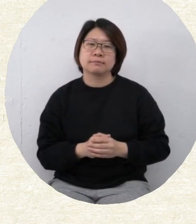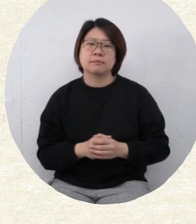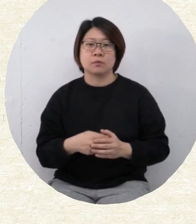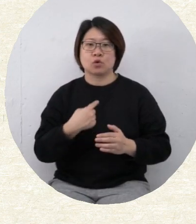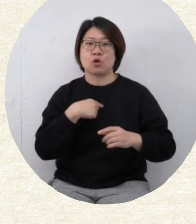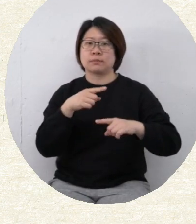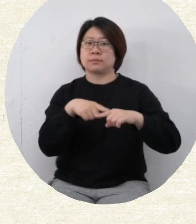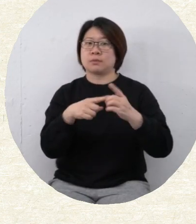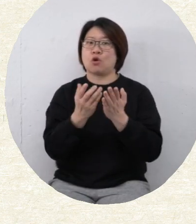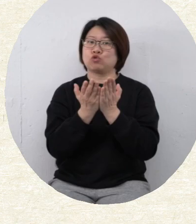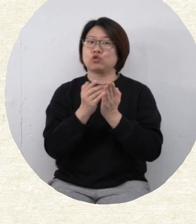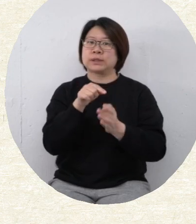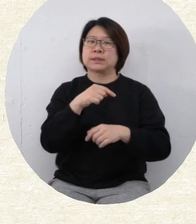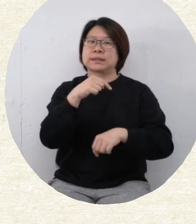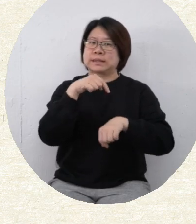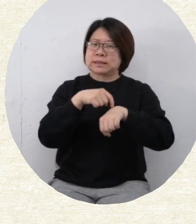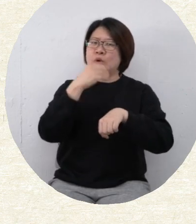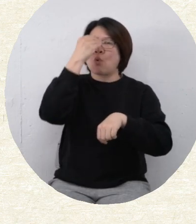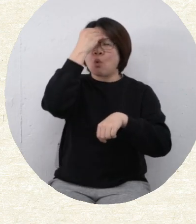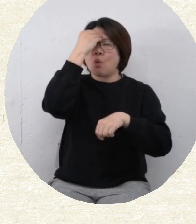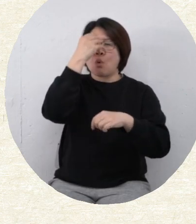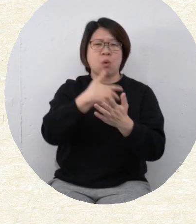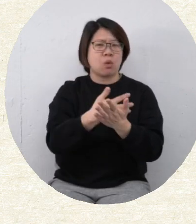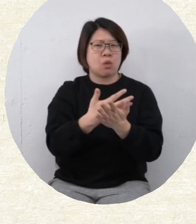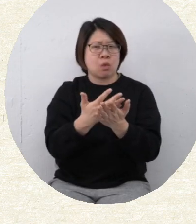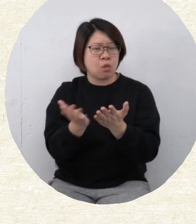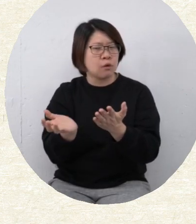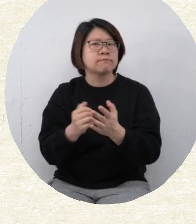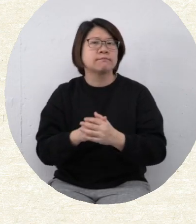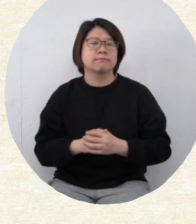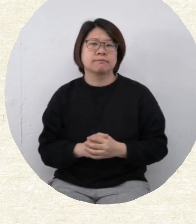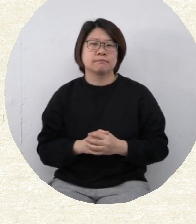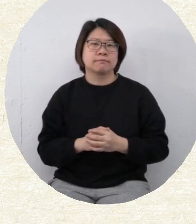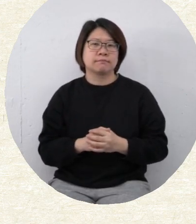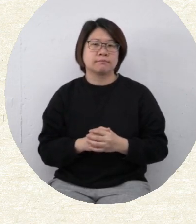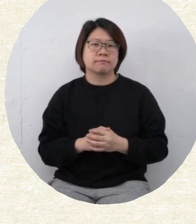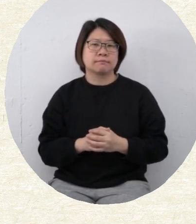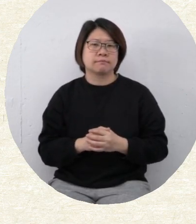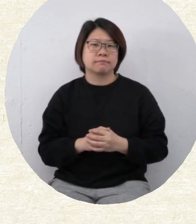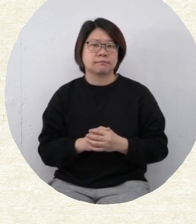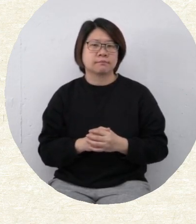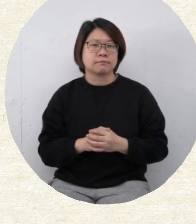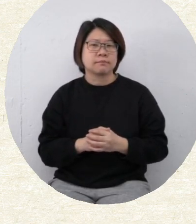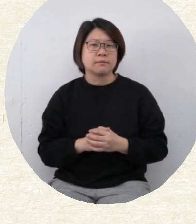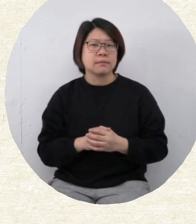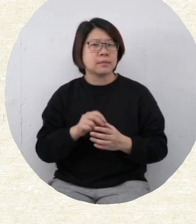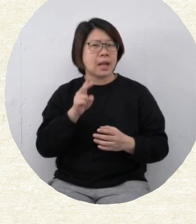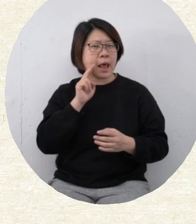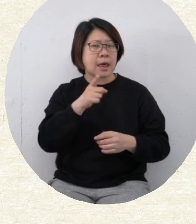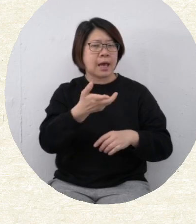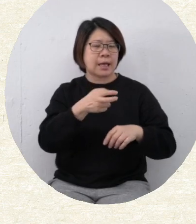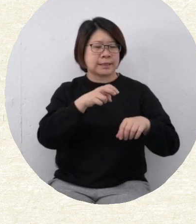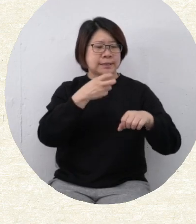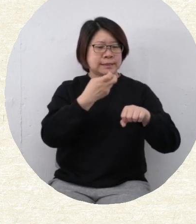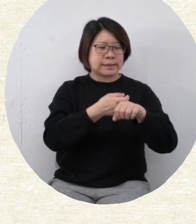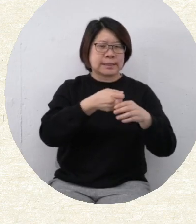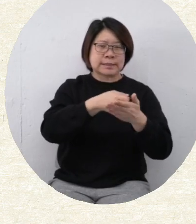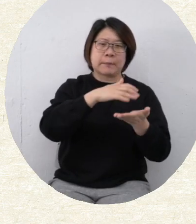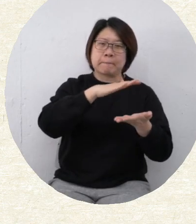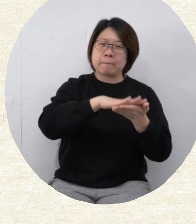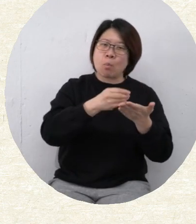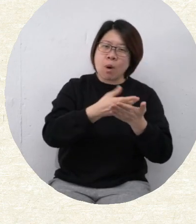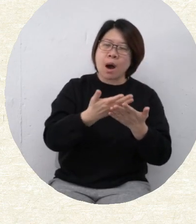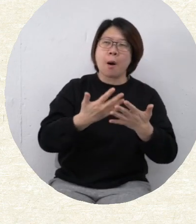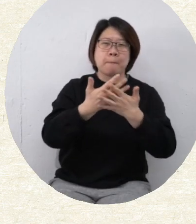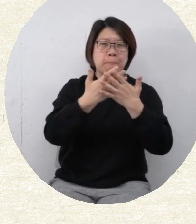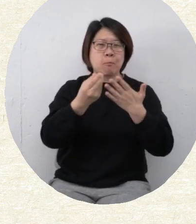some professors that studied in Japan. So most of the printmaking processes that I learned